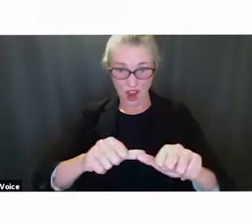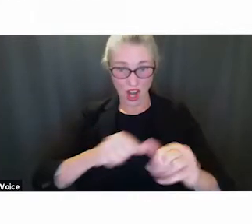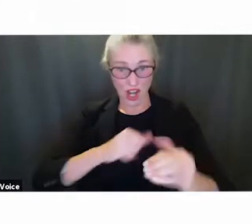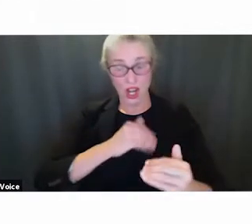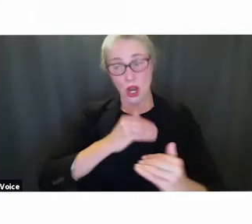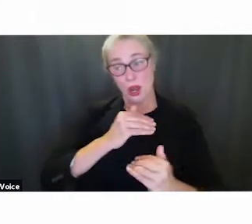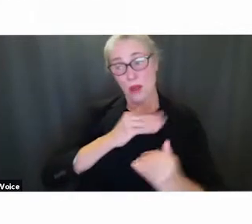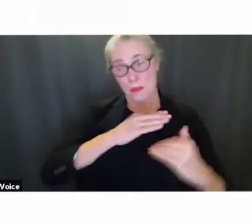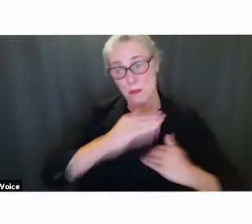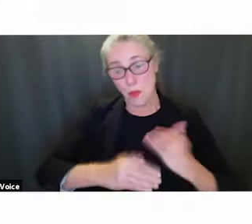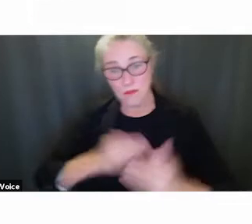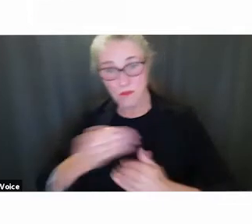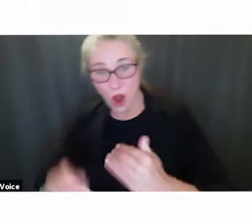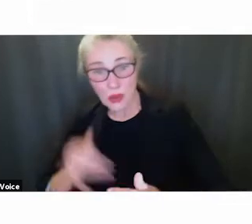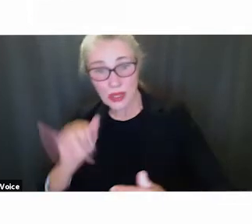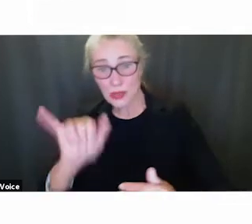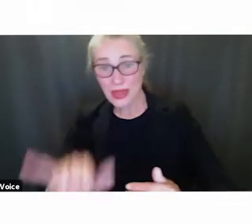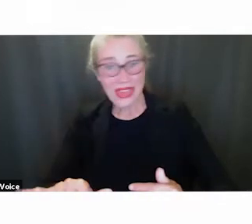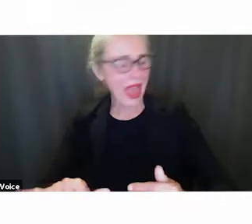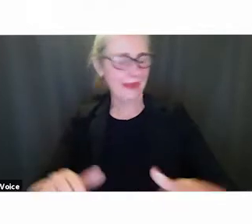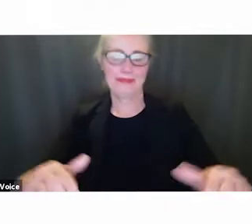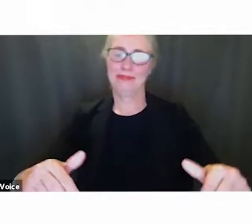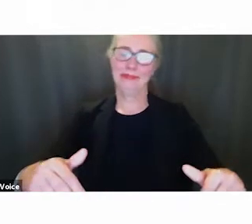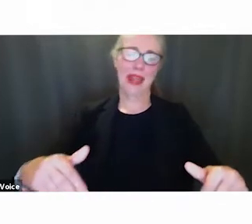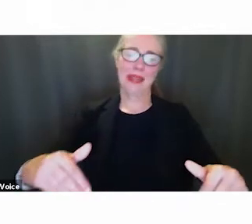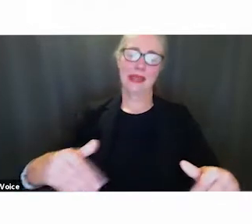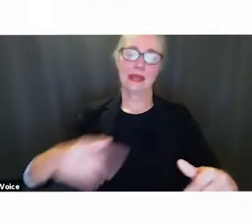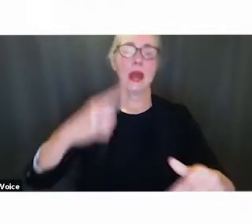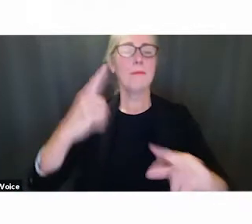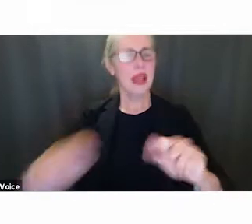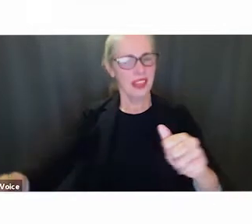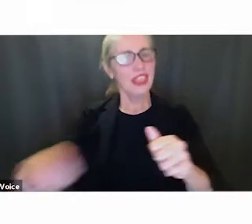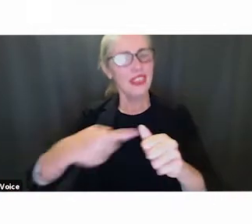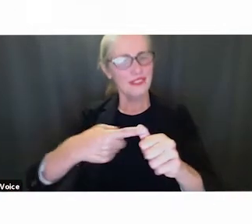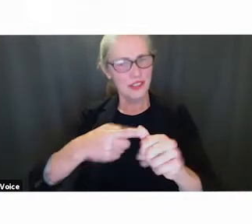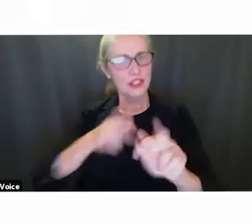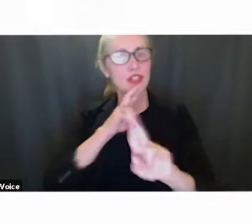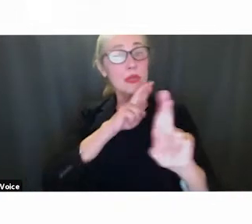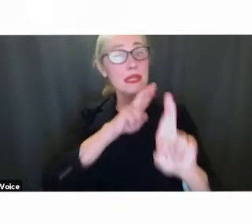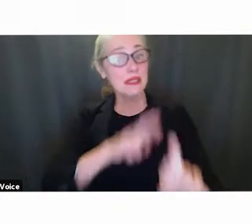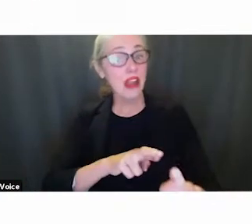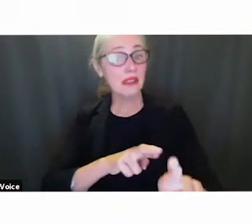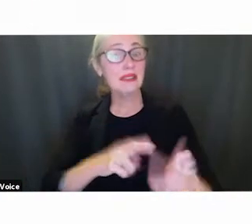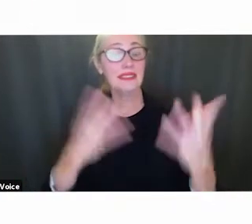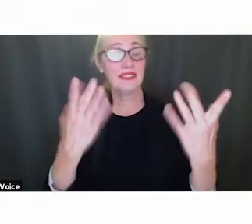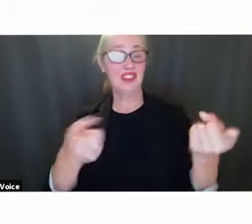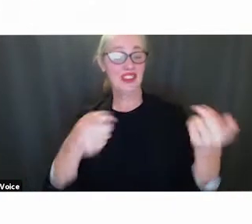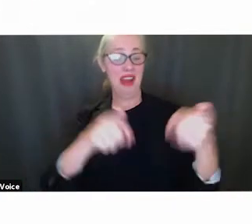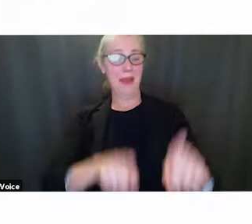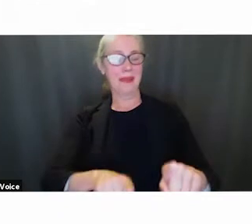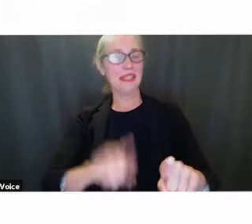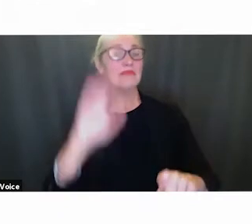that the first round of results came out and they appear to be positive.